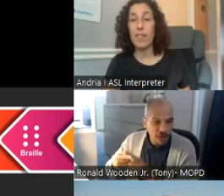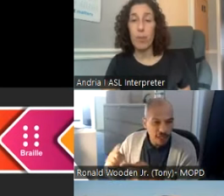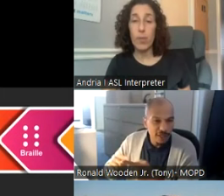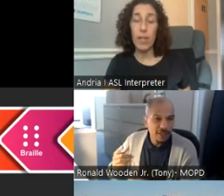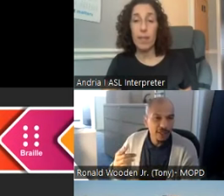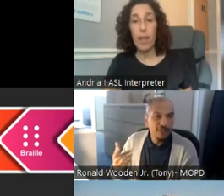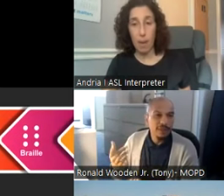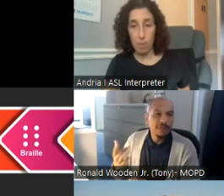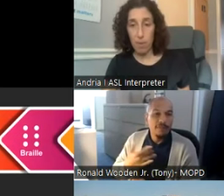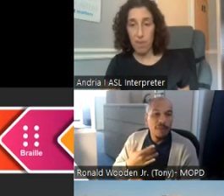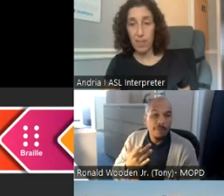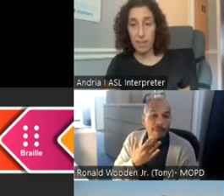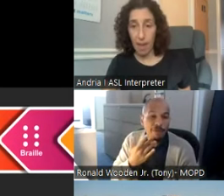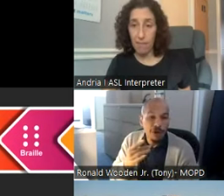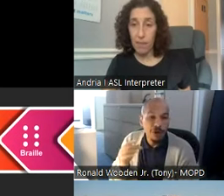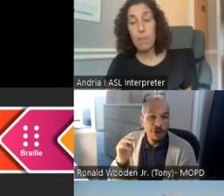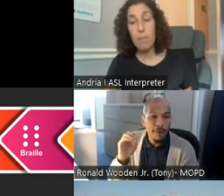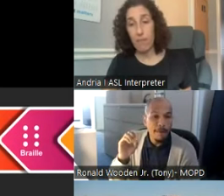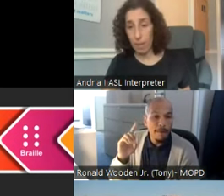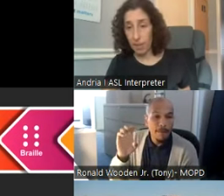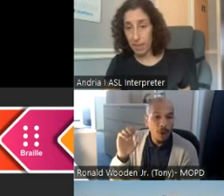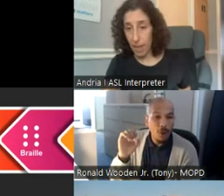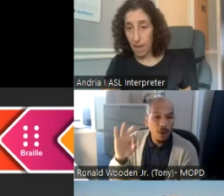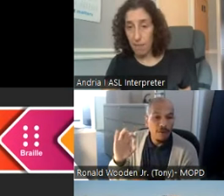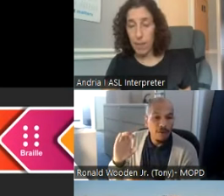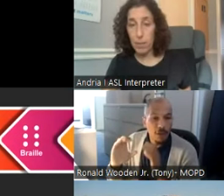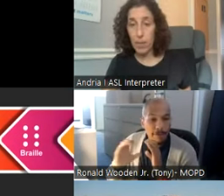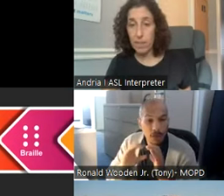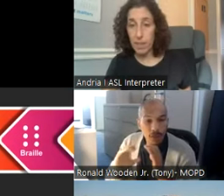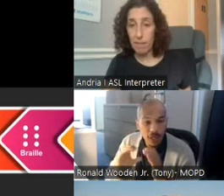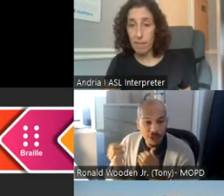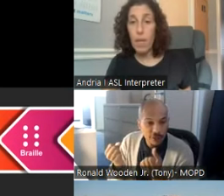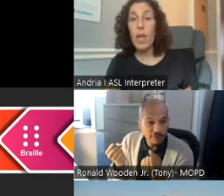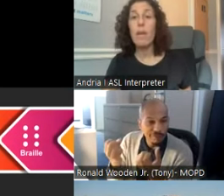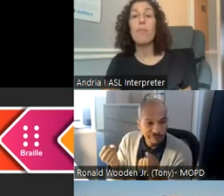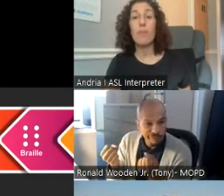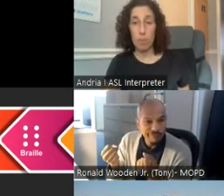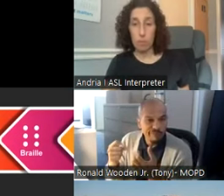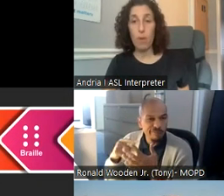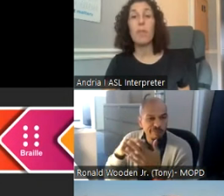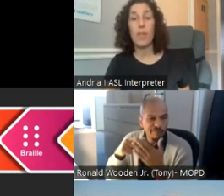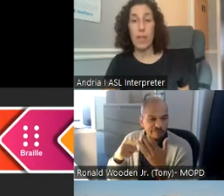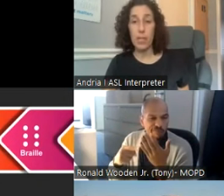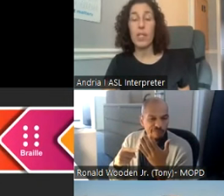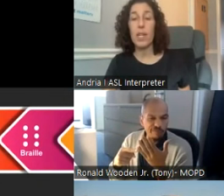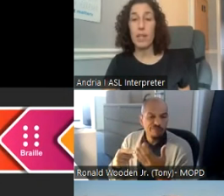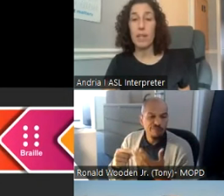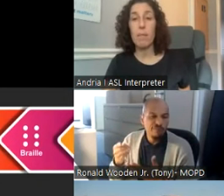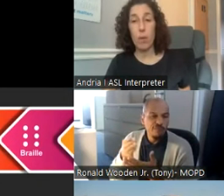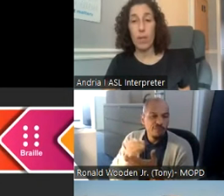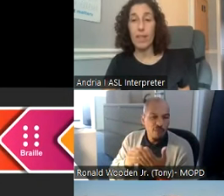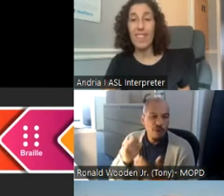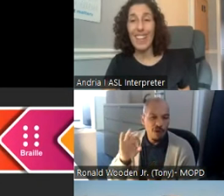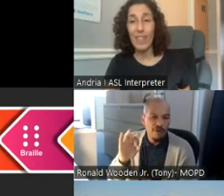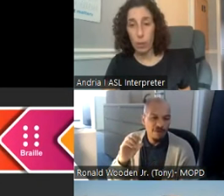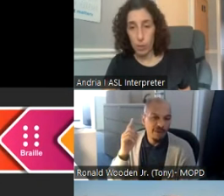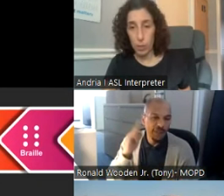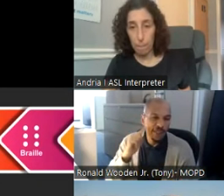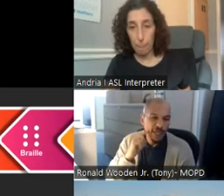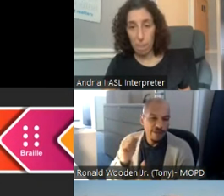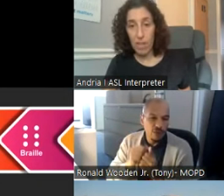life experience. I'm a person that's deaf, my family's deaf, my community is deaf, and my preferred mode of communication is American